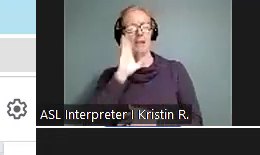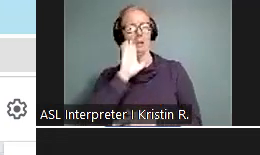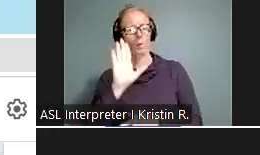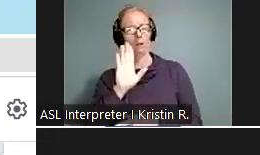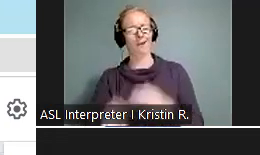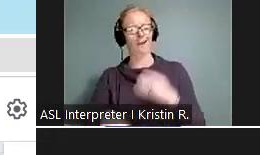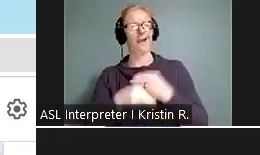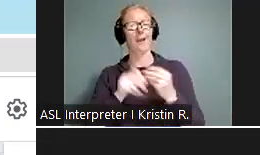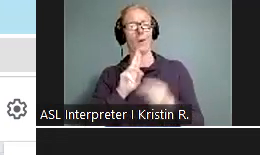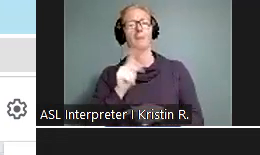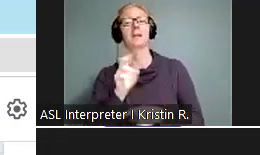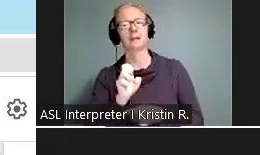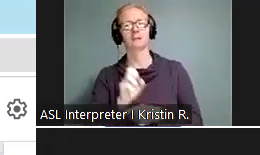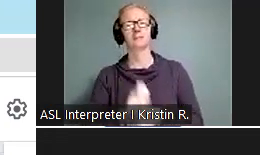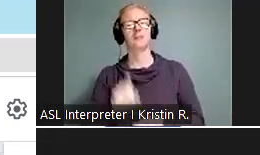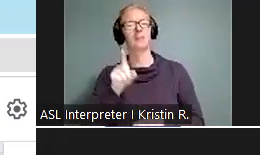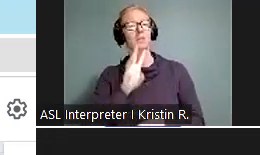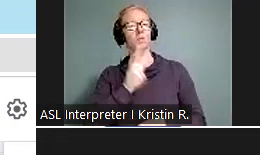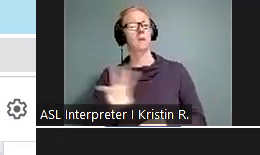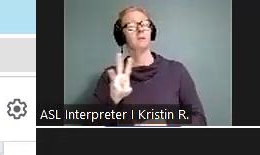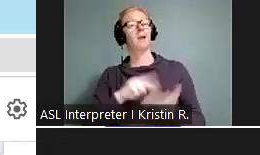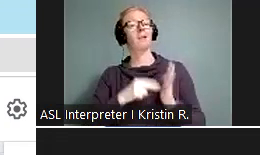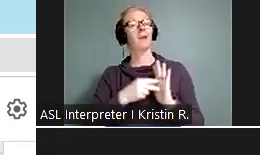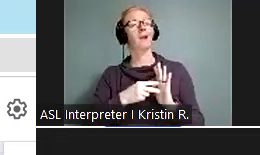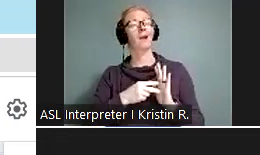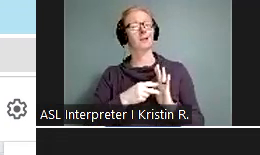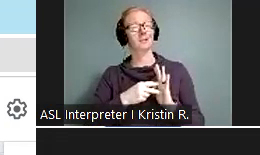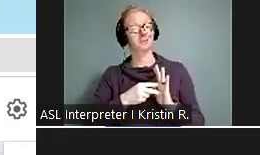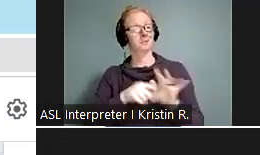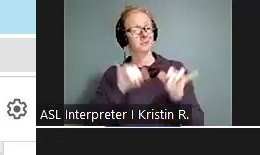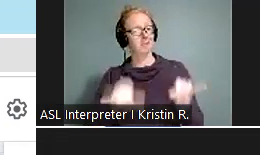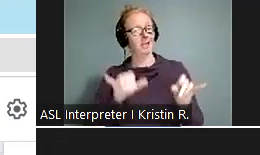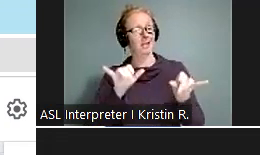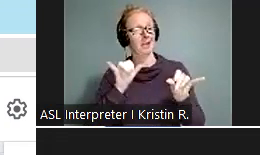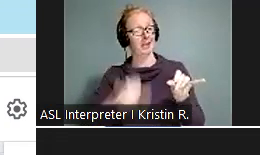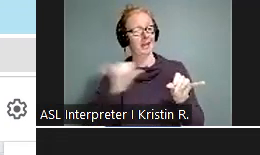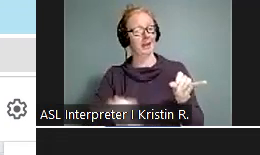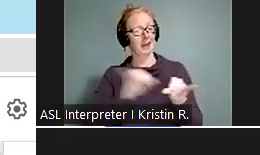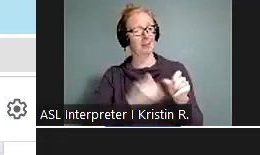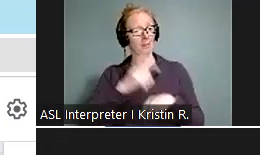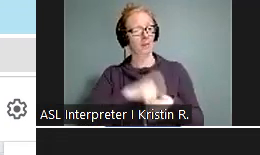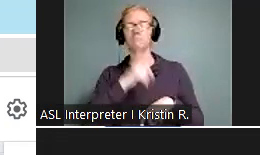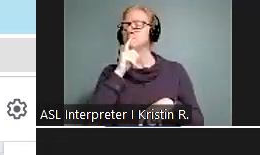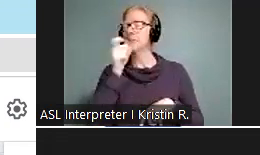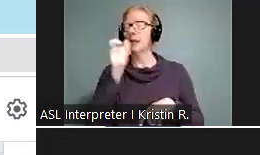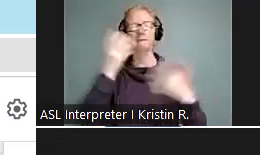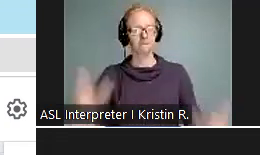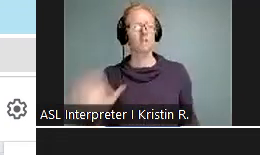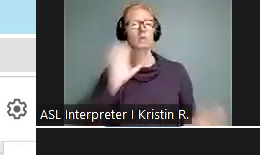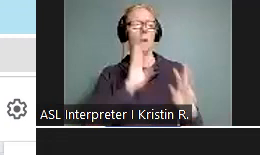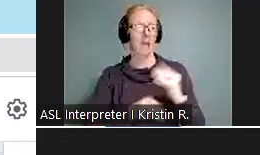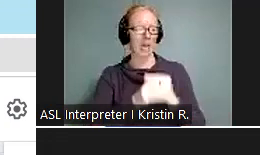So this, I see this website as a living document, right? It's not always finished, and I hope that we